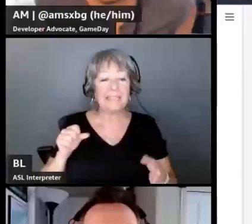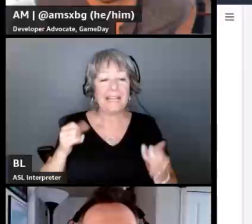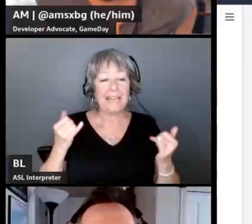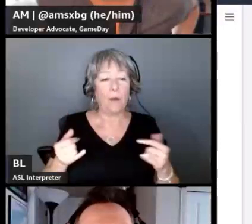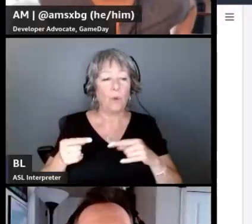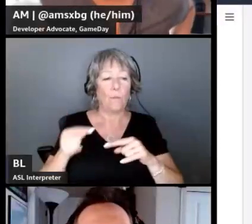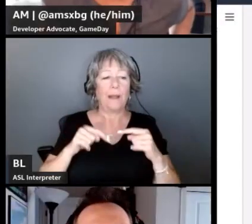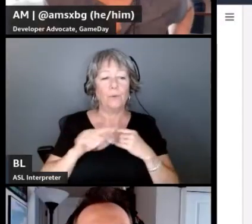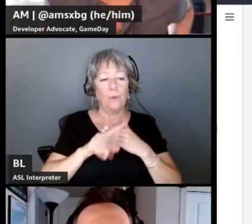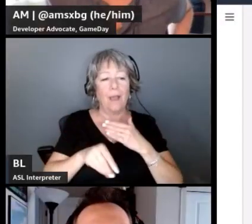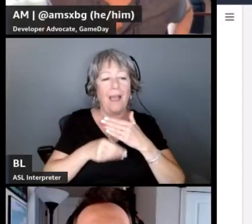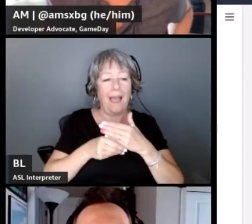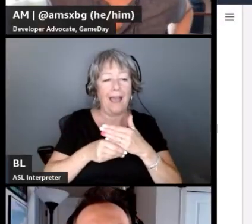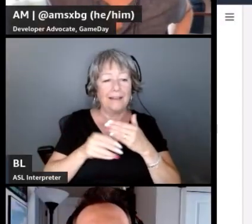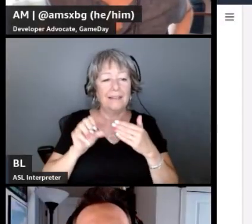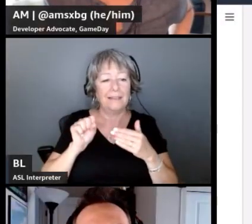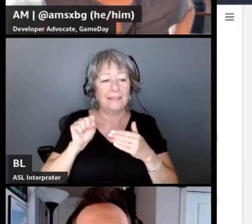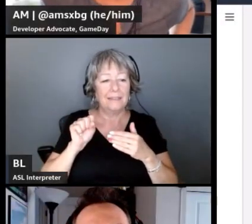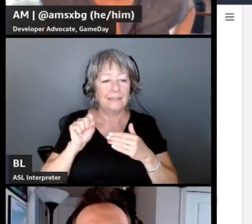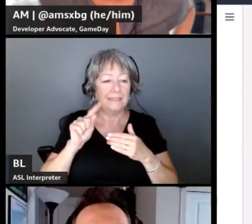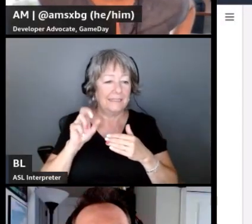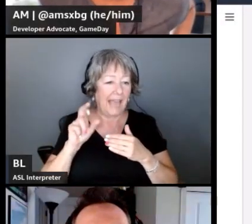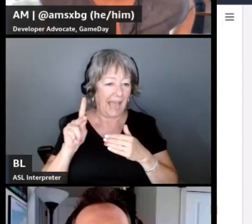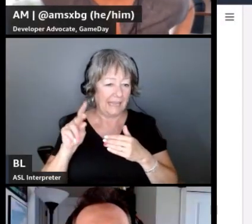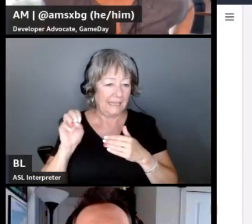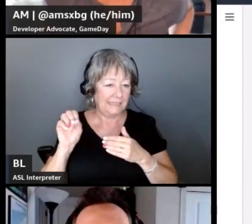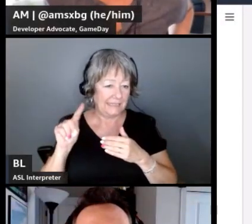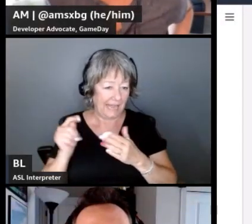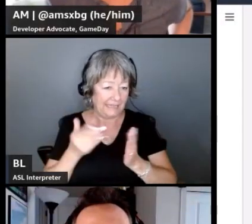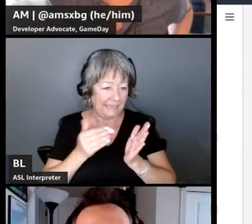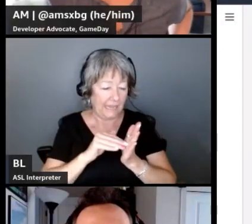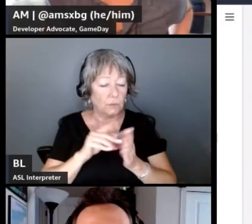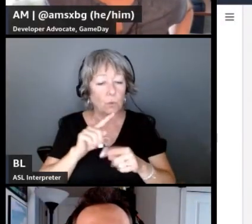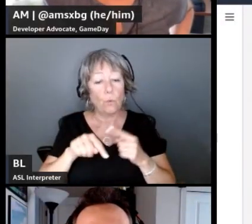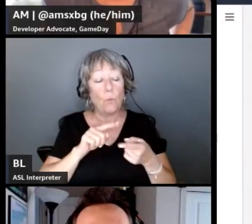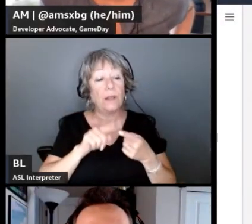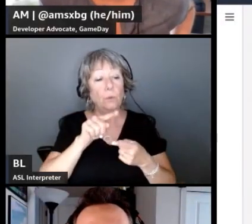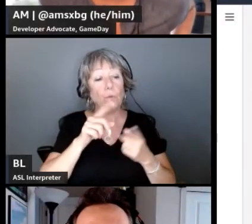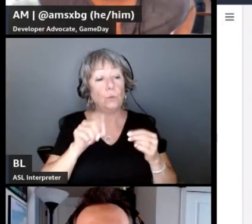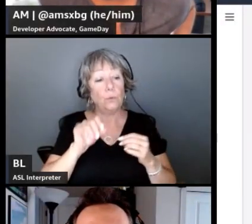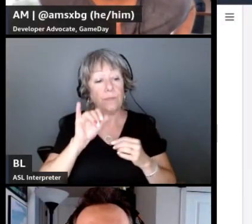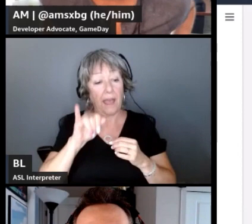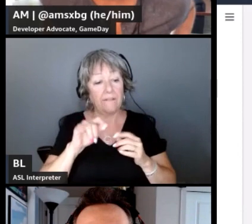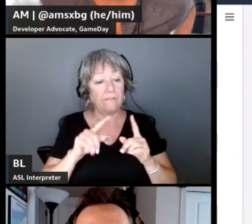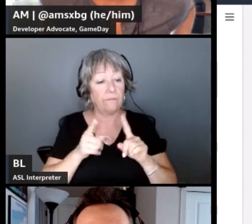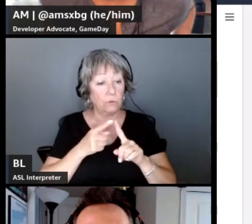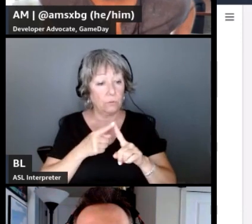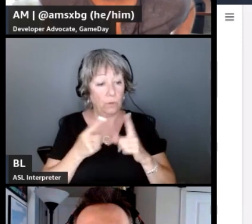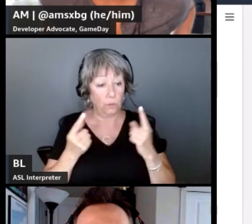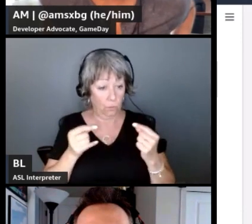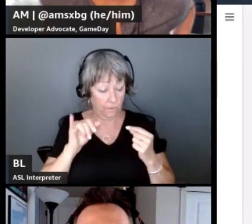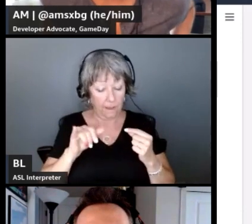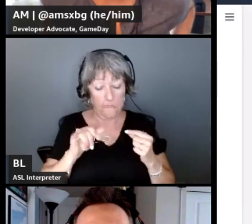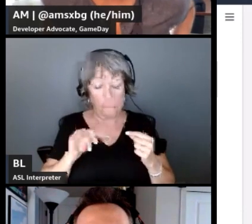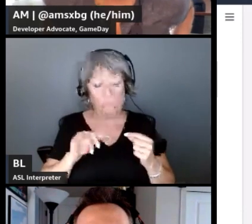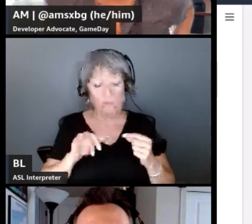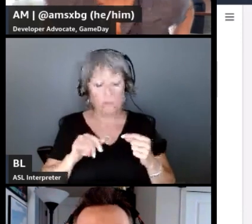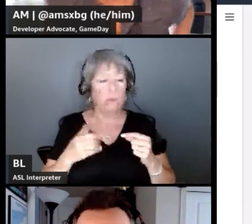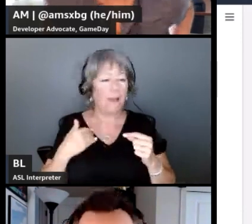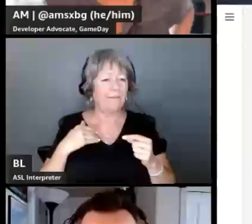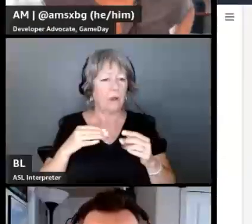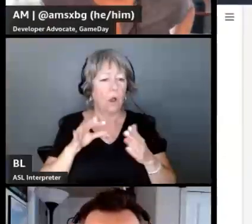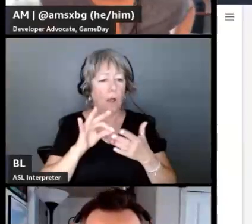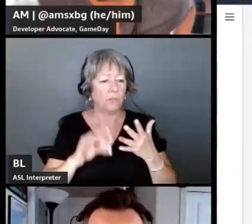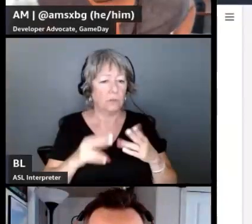Like walking us back through the same process. So when we do this, right, first of all, when you, let's say you have this option called